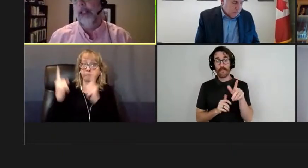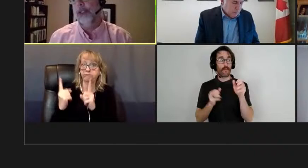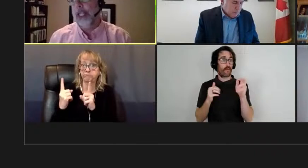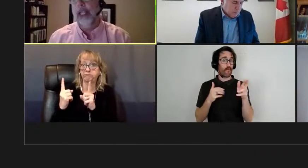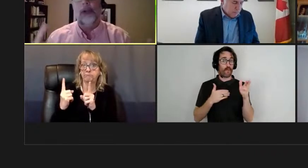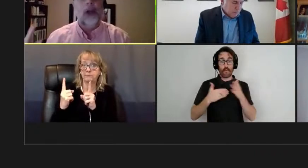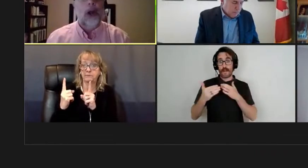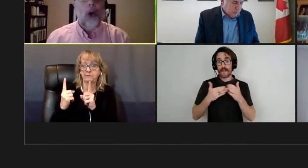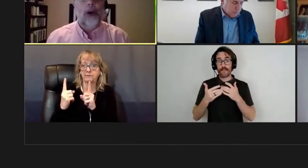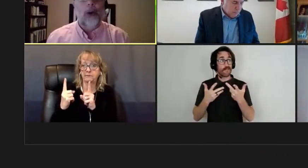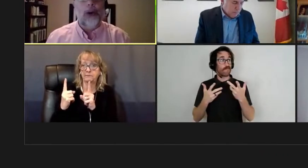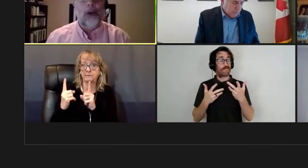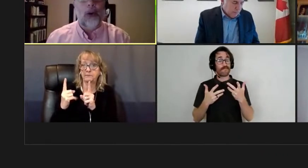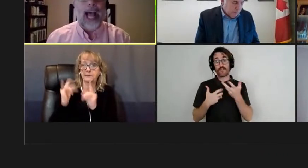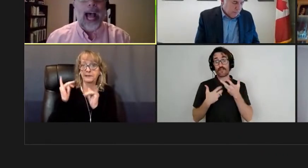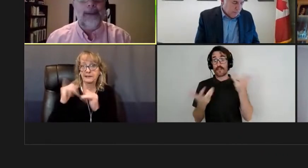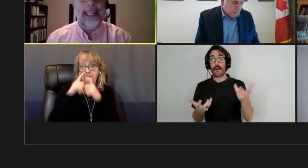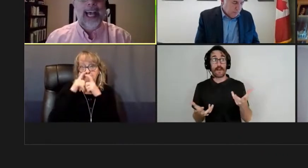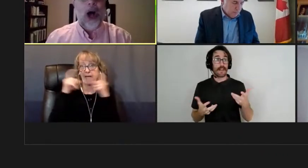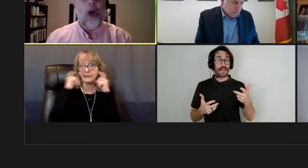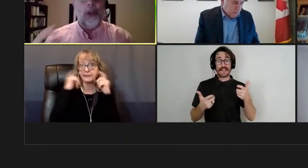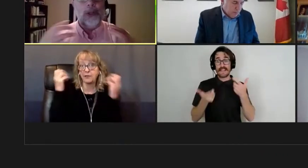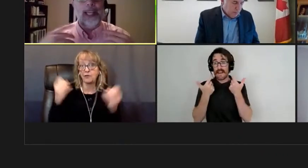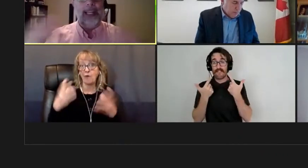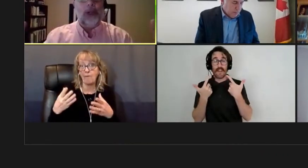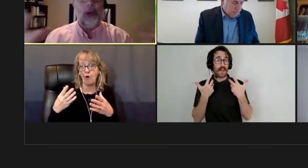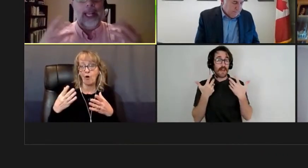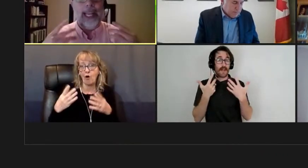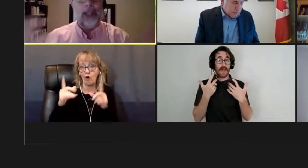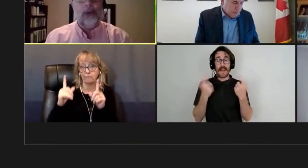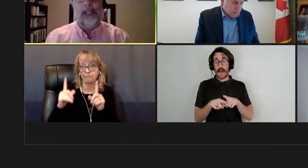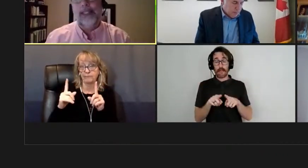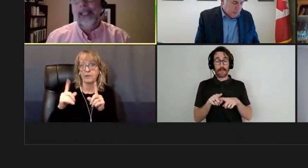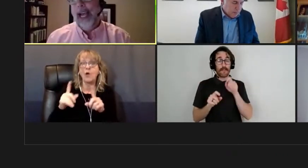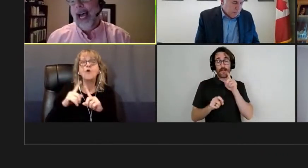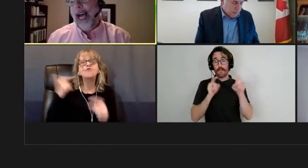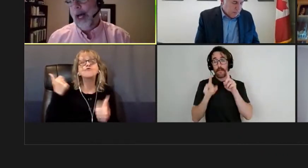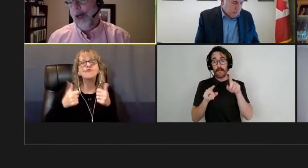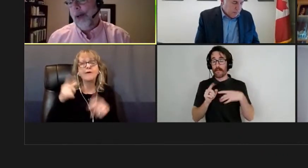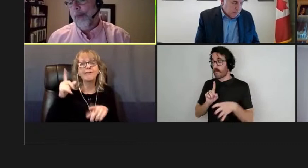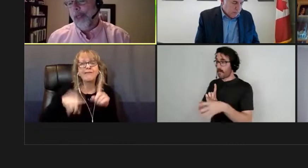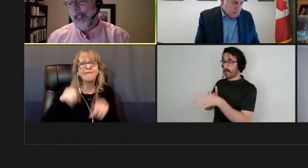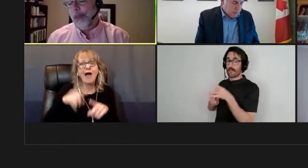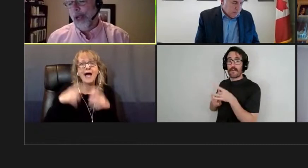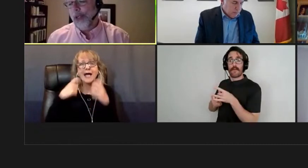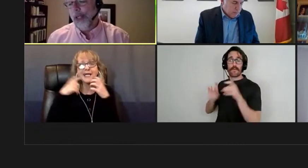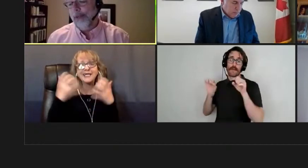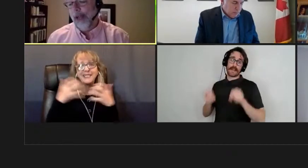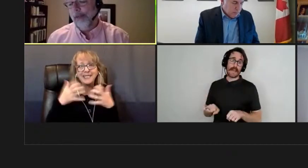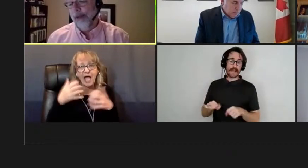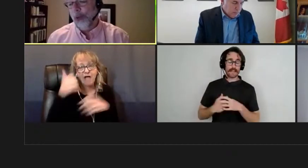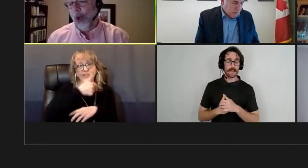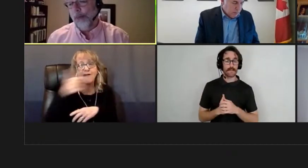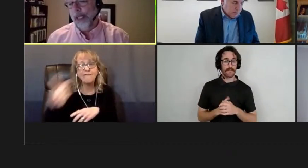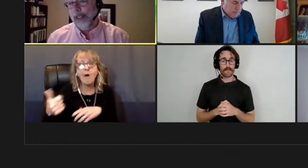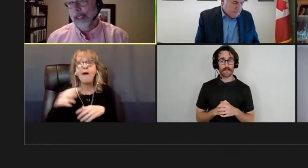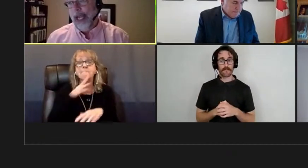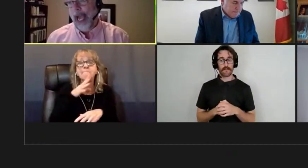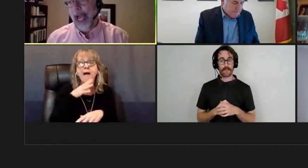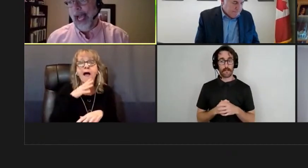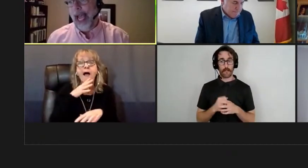talking or singing or laughing, all those things are going to increase the expression of